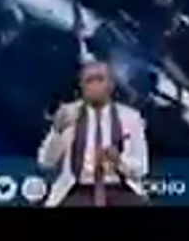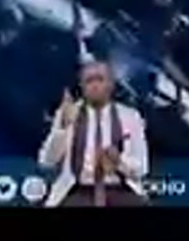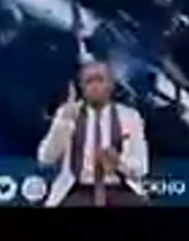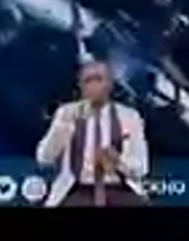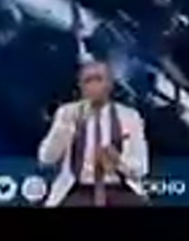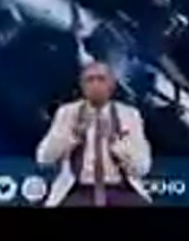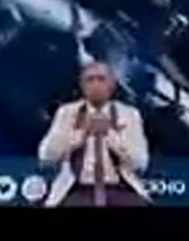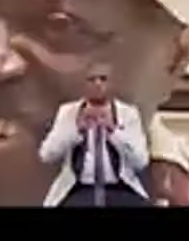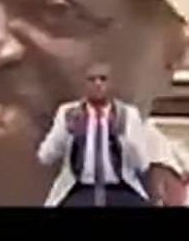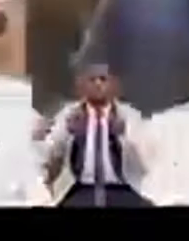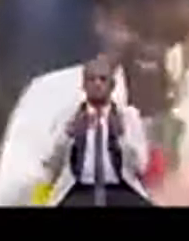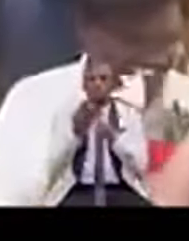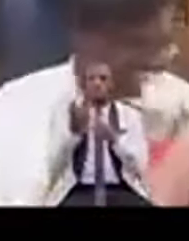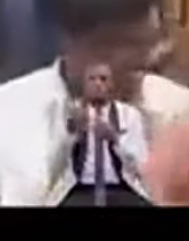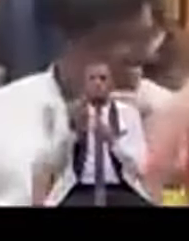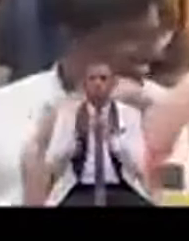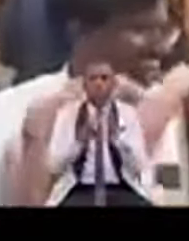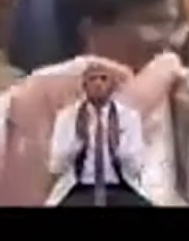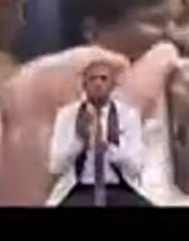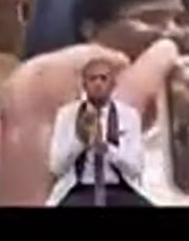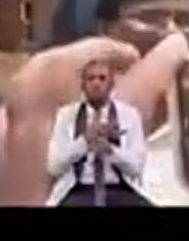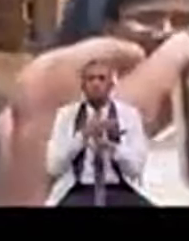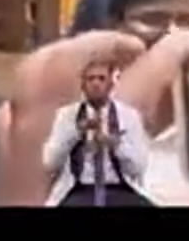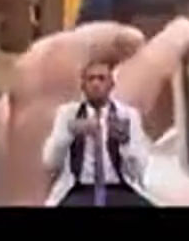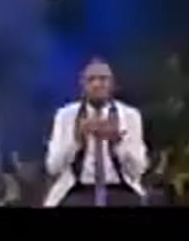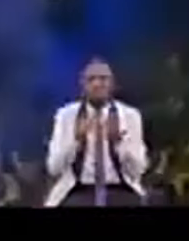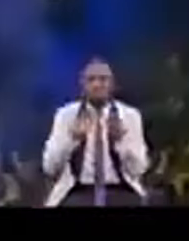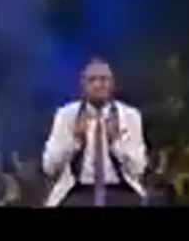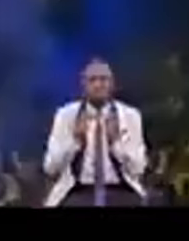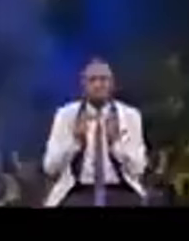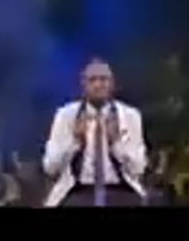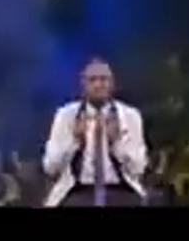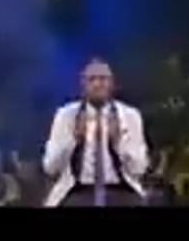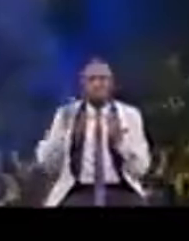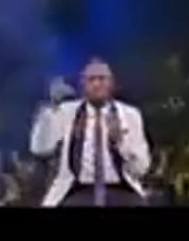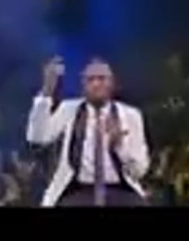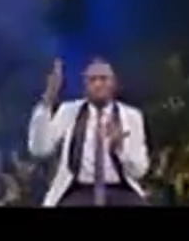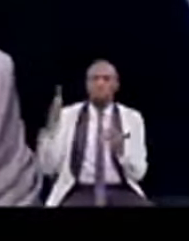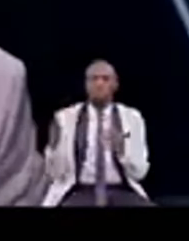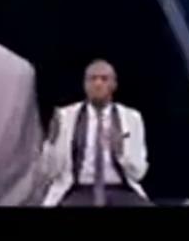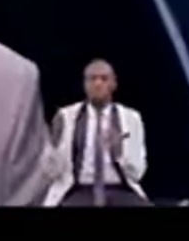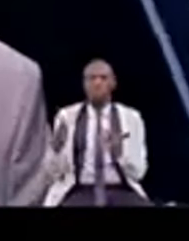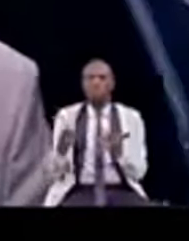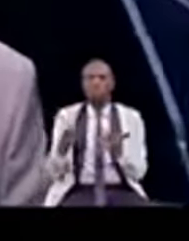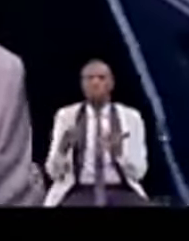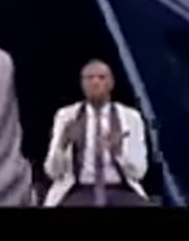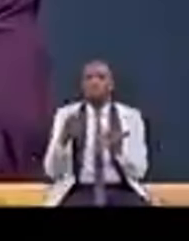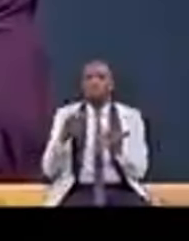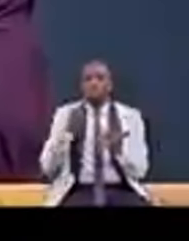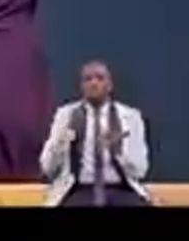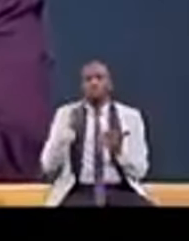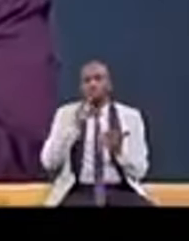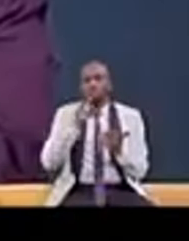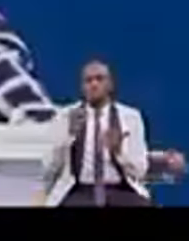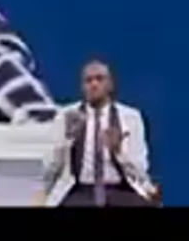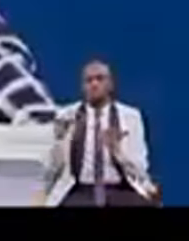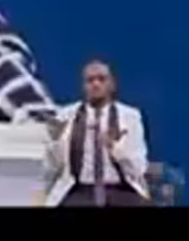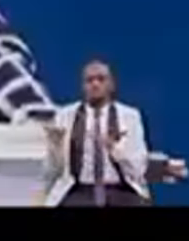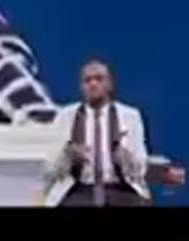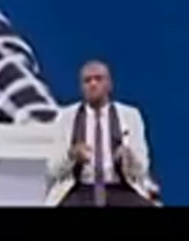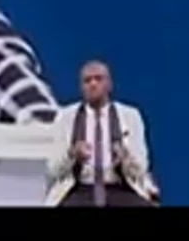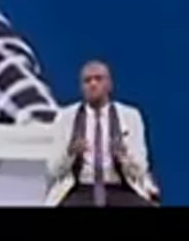behold, the bridegroom cometh. Go ye out to meet him. Then